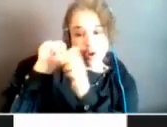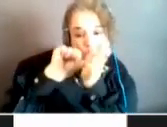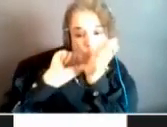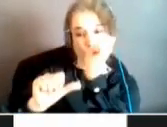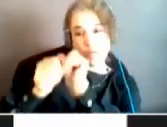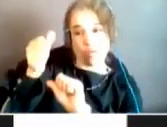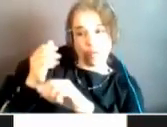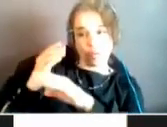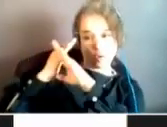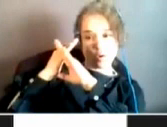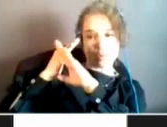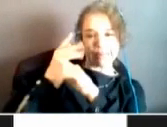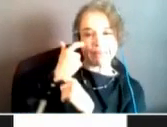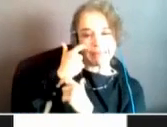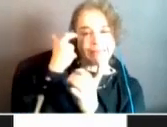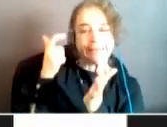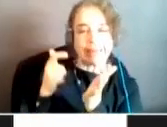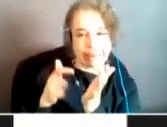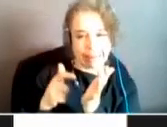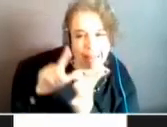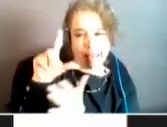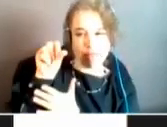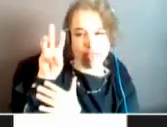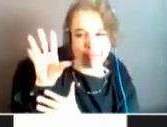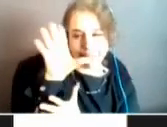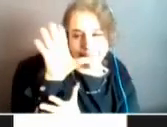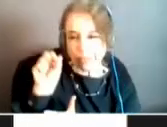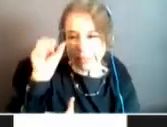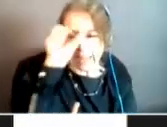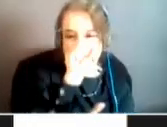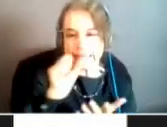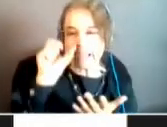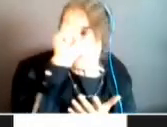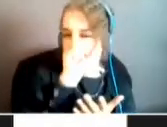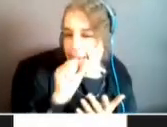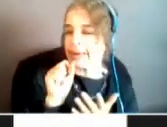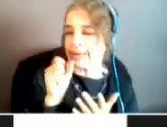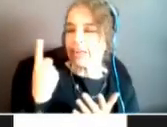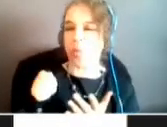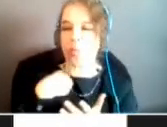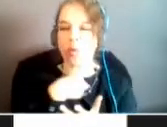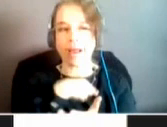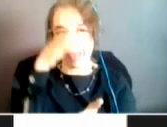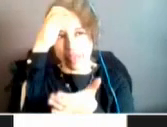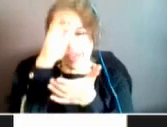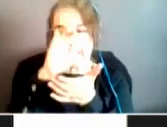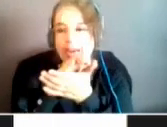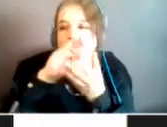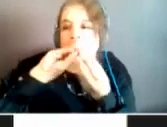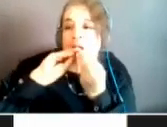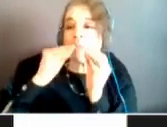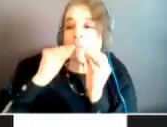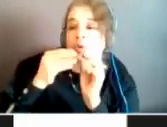prevention see these as kind of low bound estimates, that we think that the numbers are actually